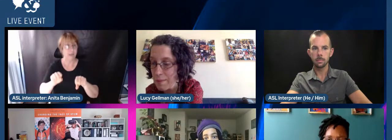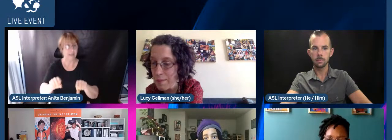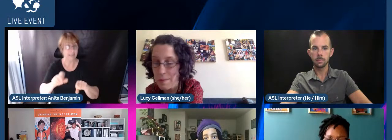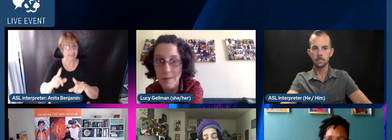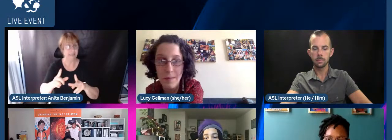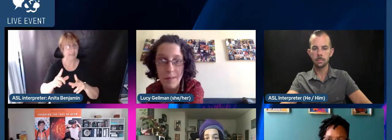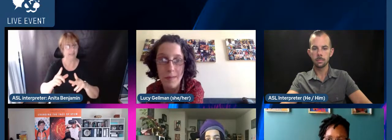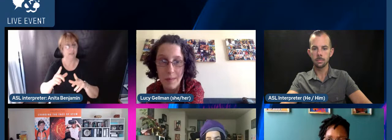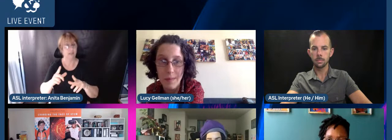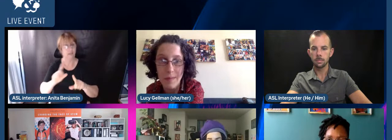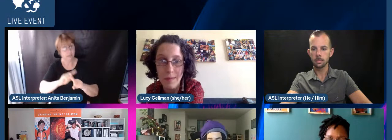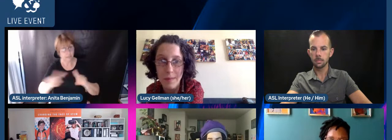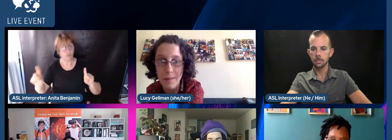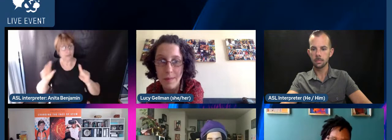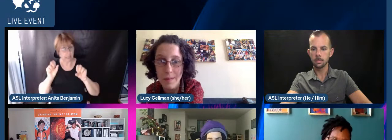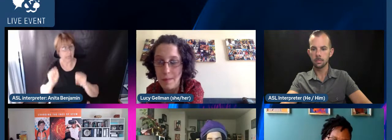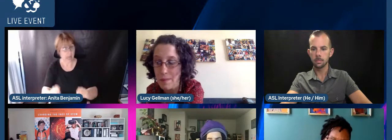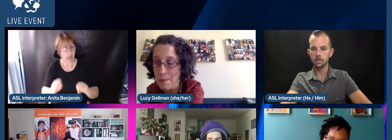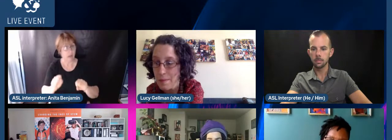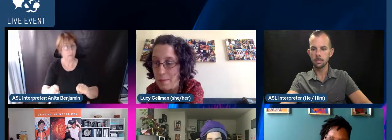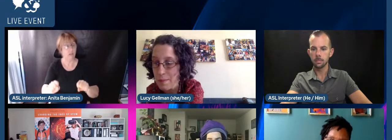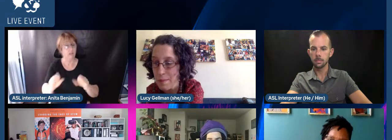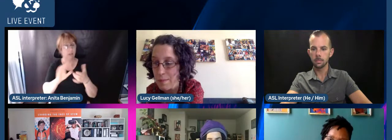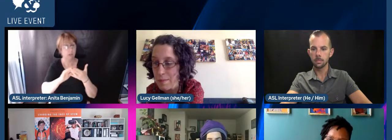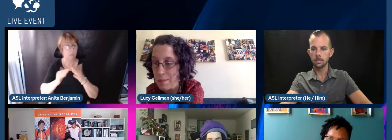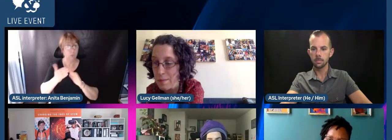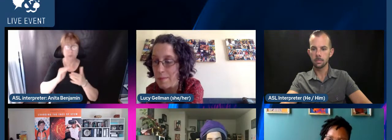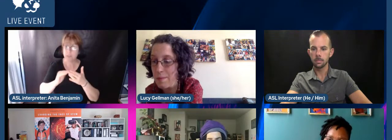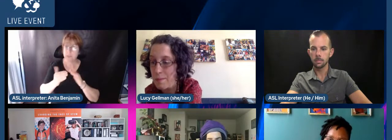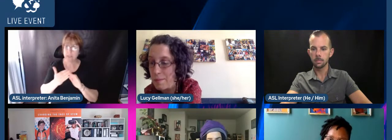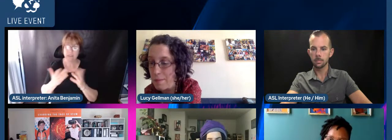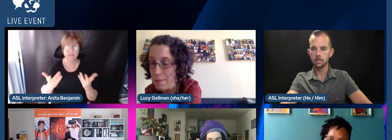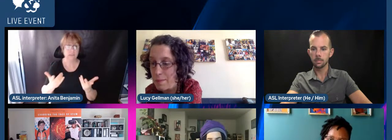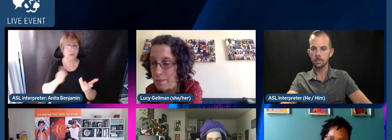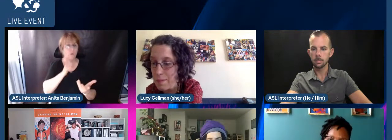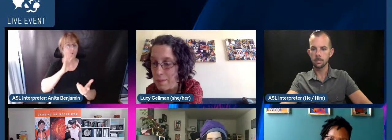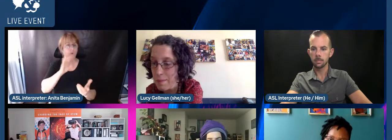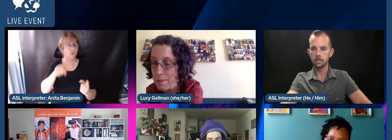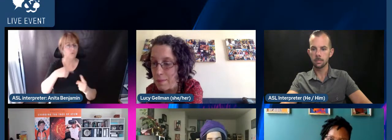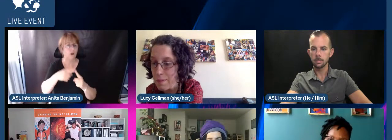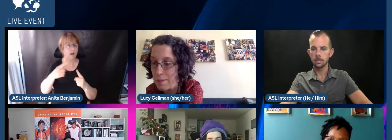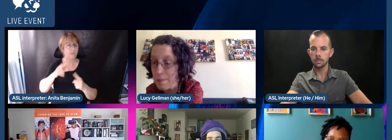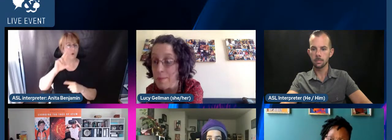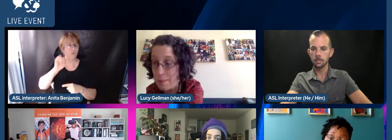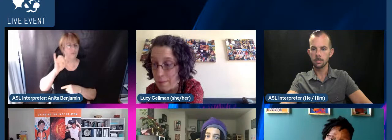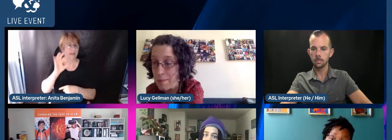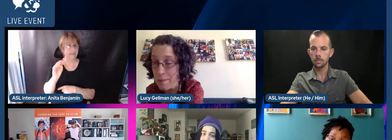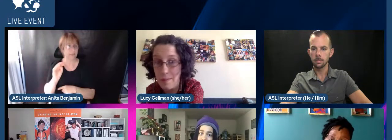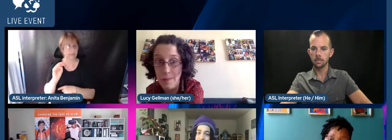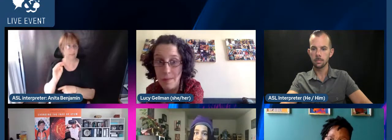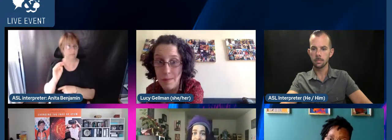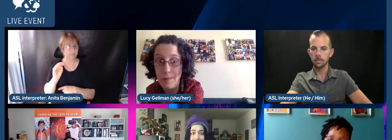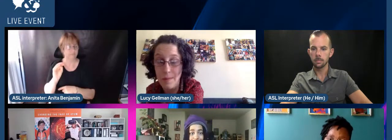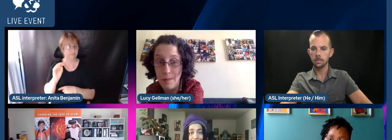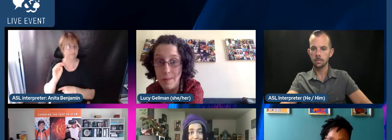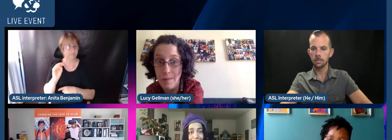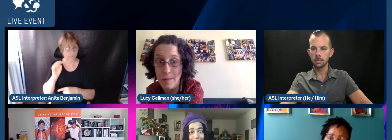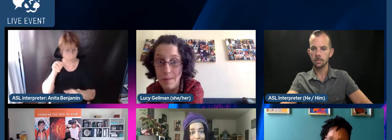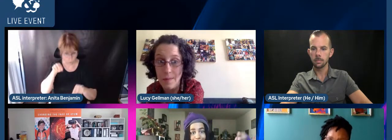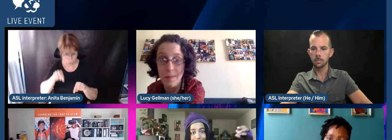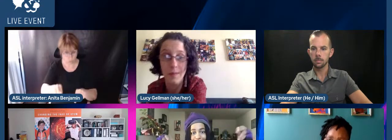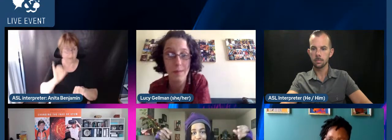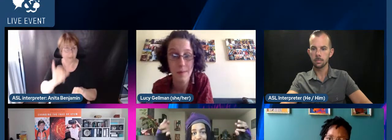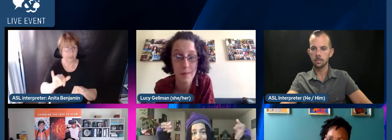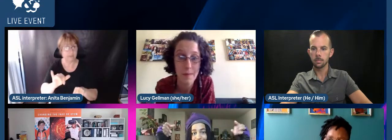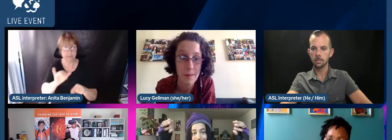differently able community is that we don't talk about the racism within this community. Because